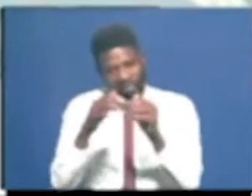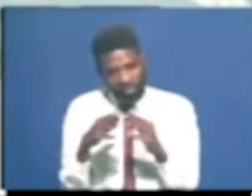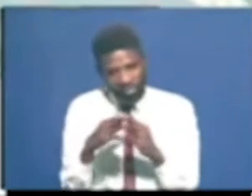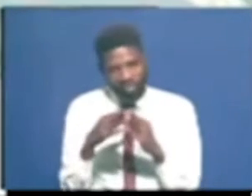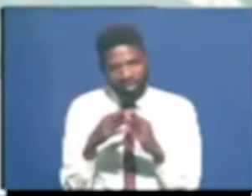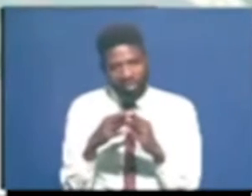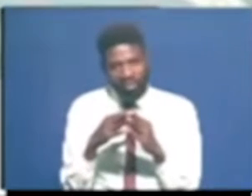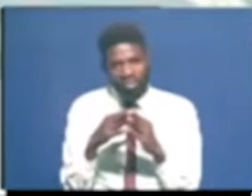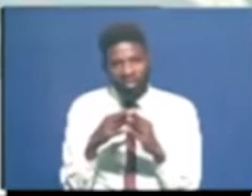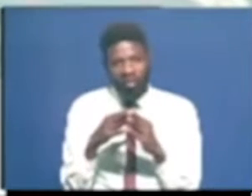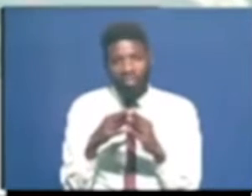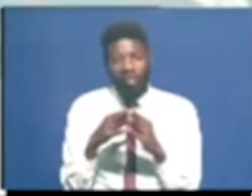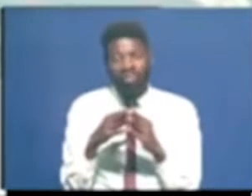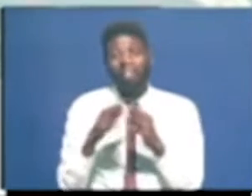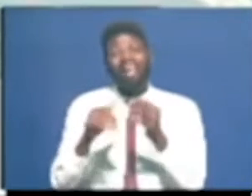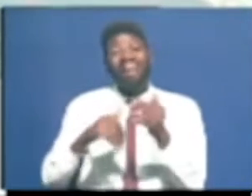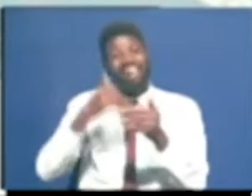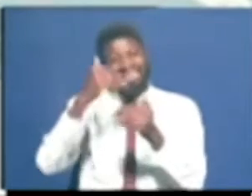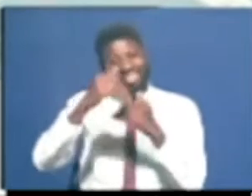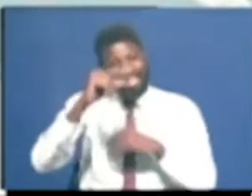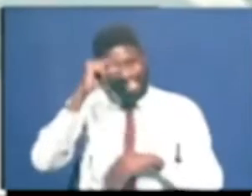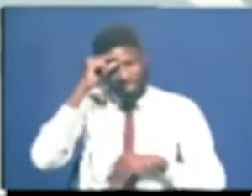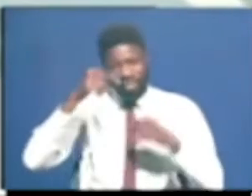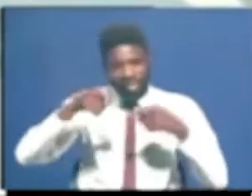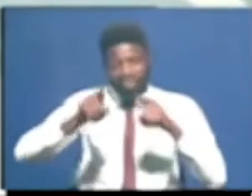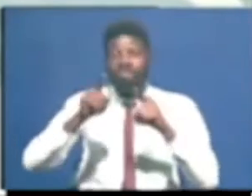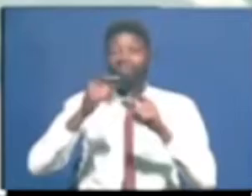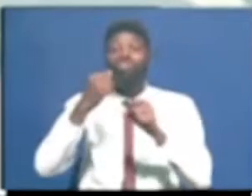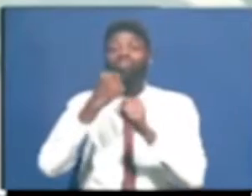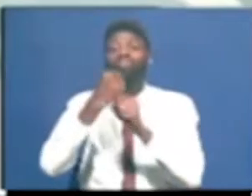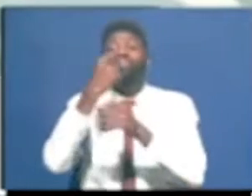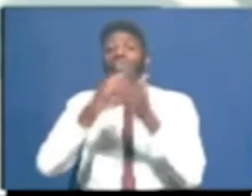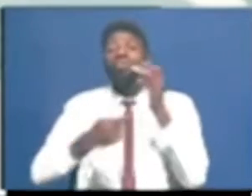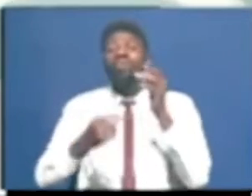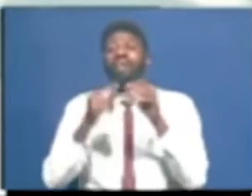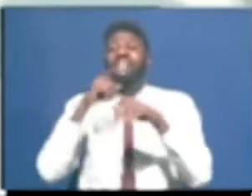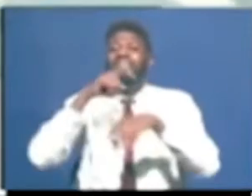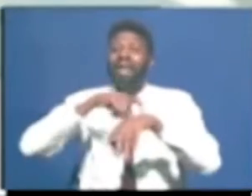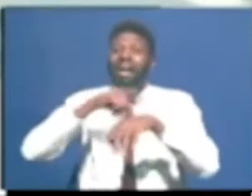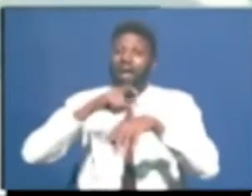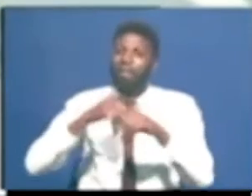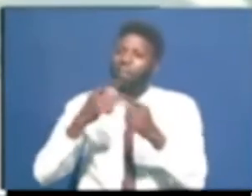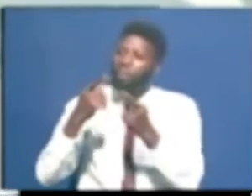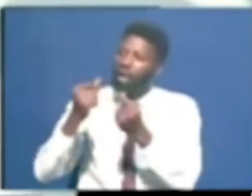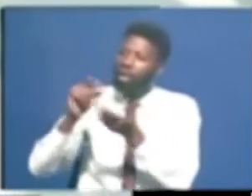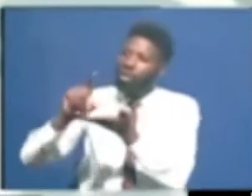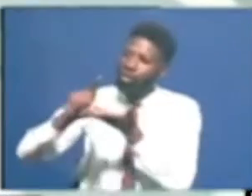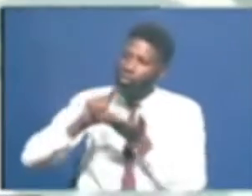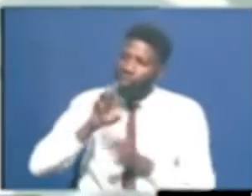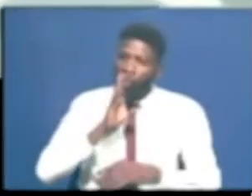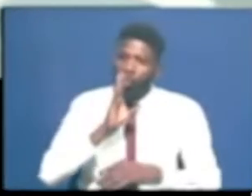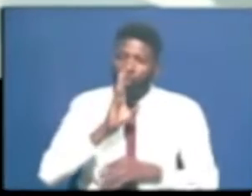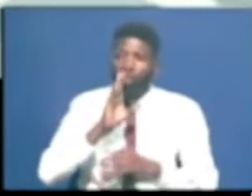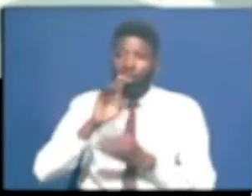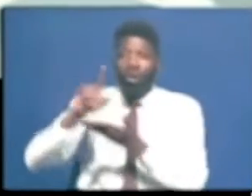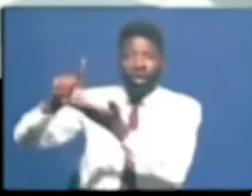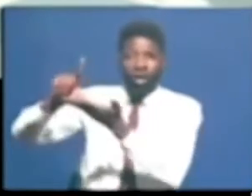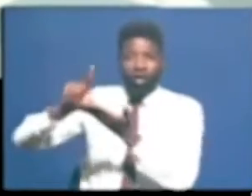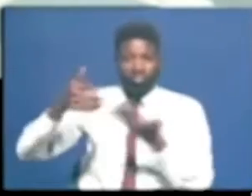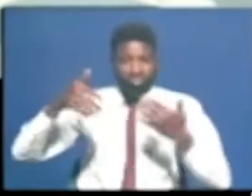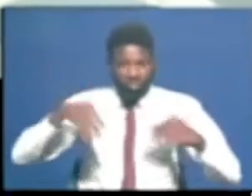with what the next administration will do with borrowed funds. Will they end up in the private pockets, or will they be